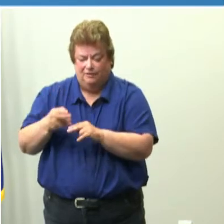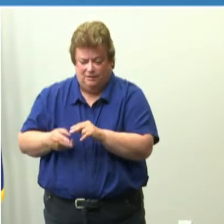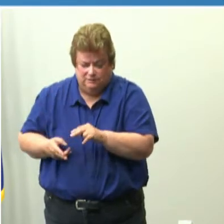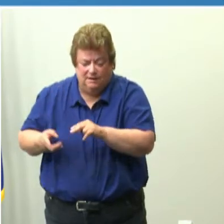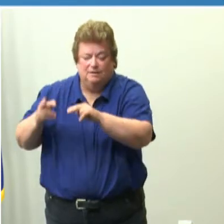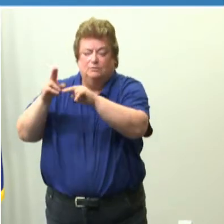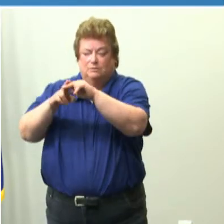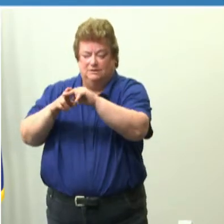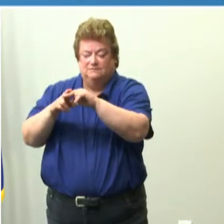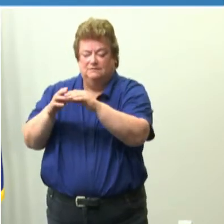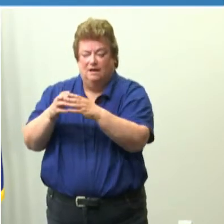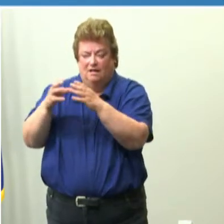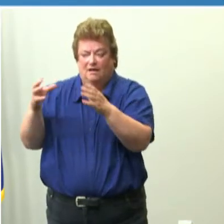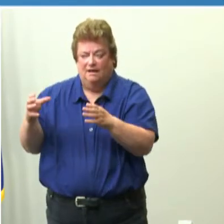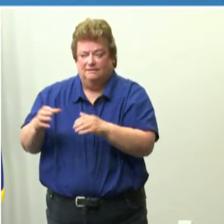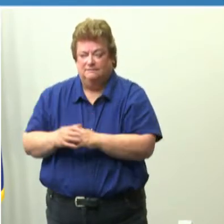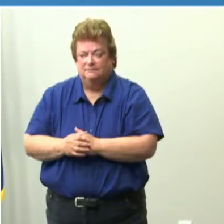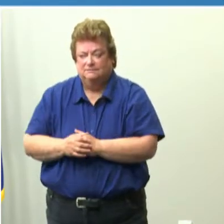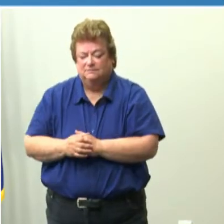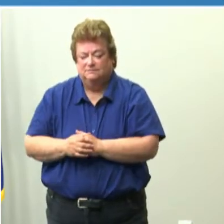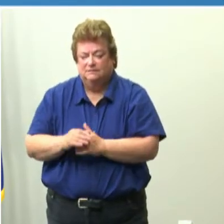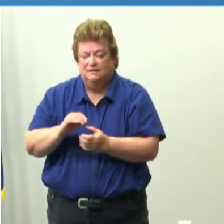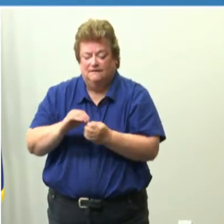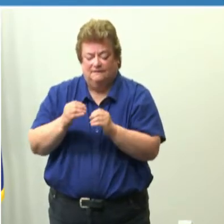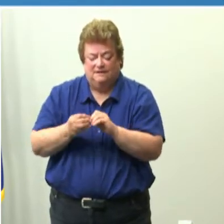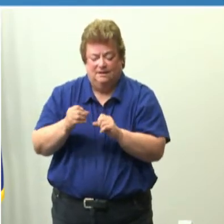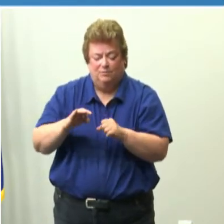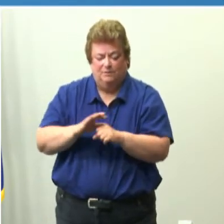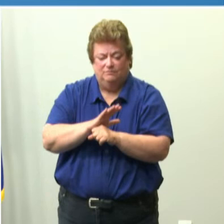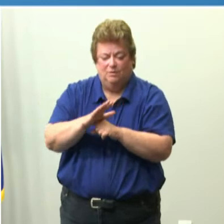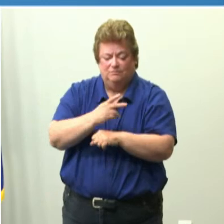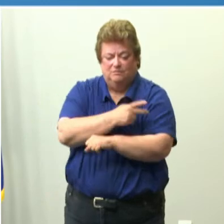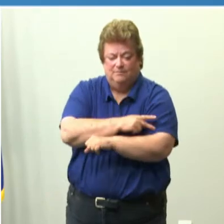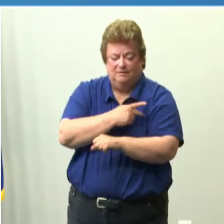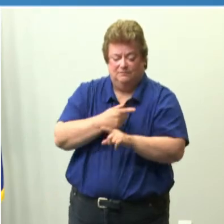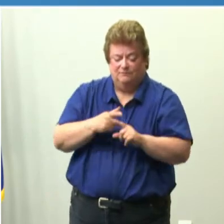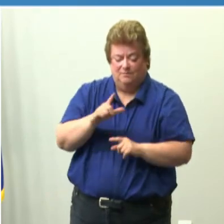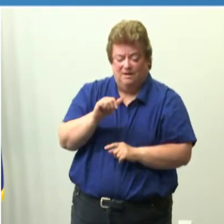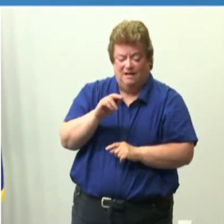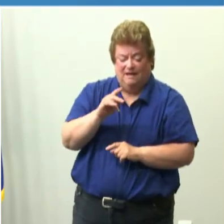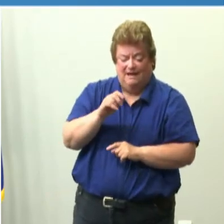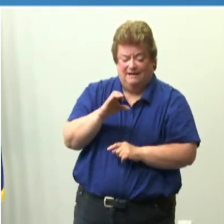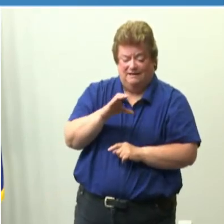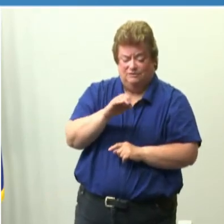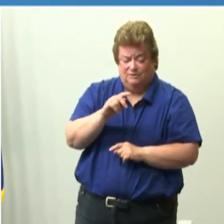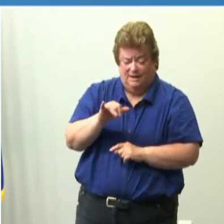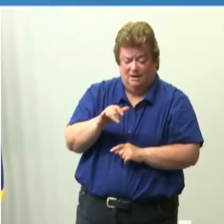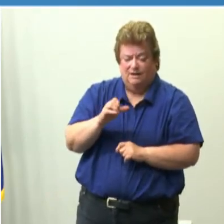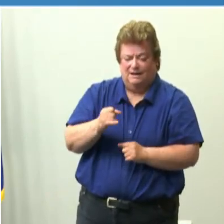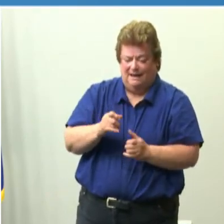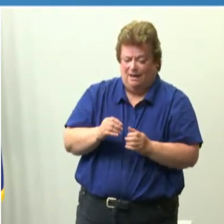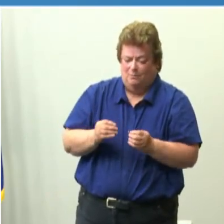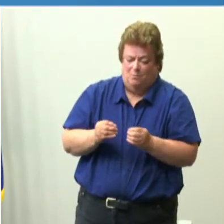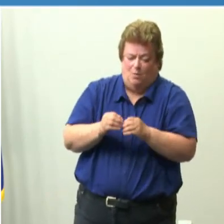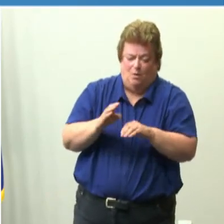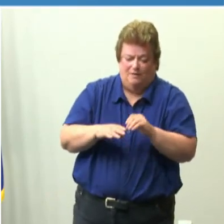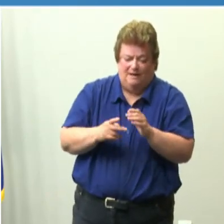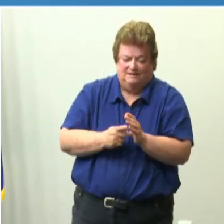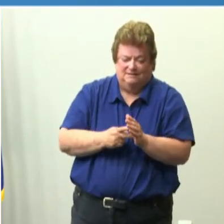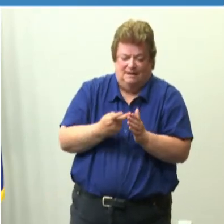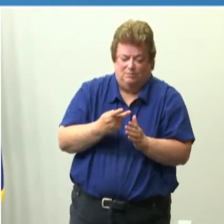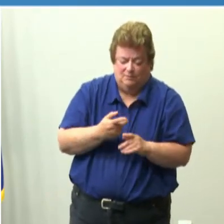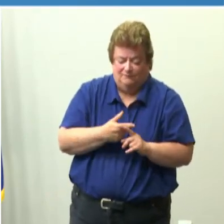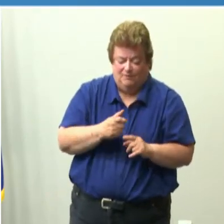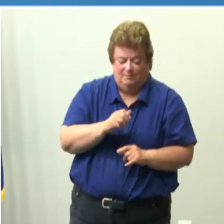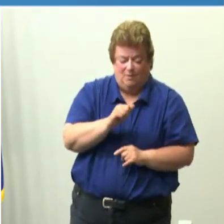dramatically. The number of COVID-19 patients from Lancaster County has more than doubled from 30 on